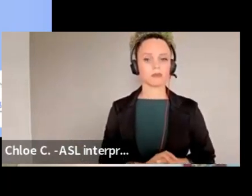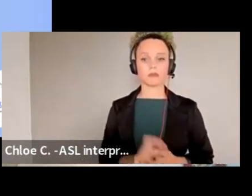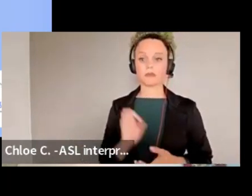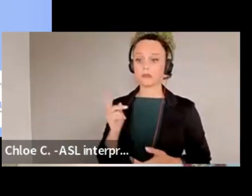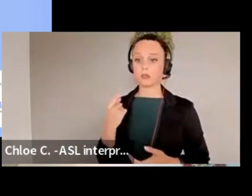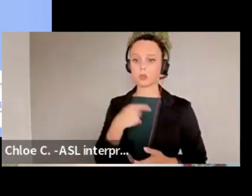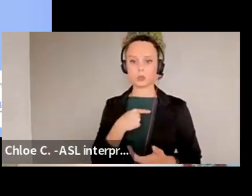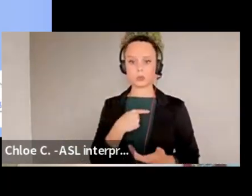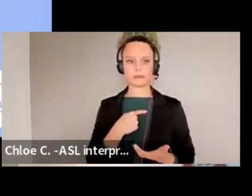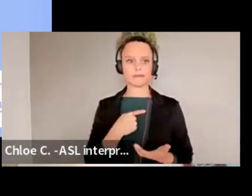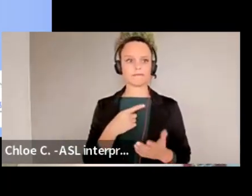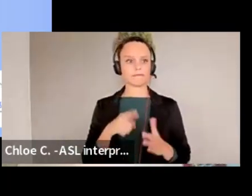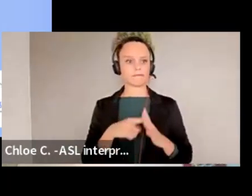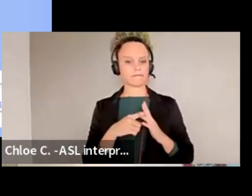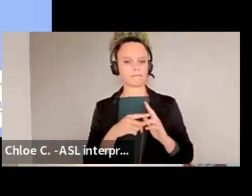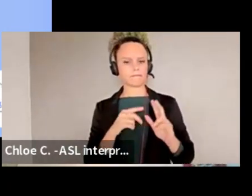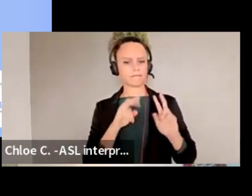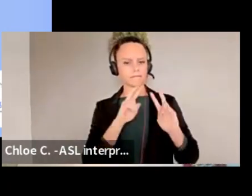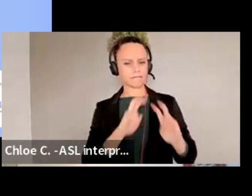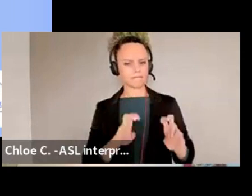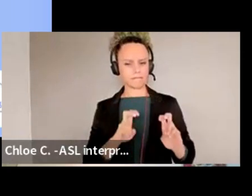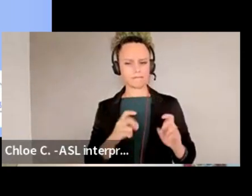listed.